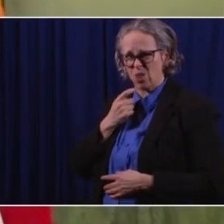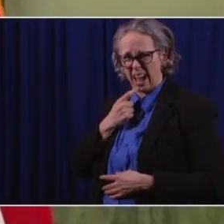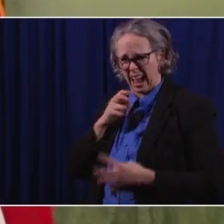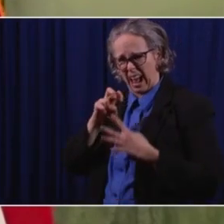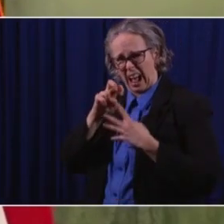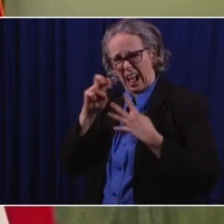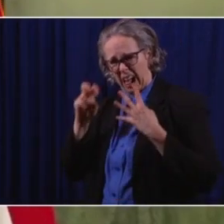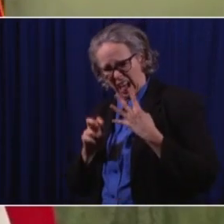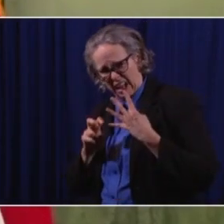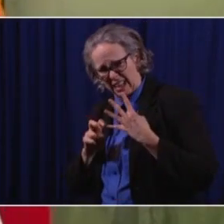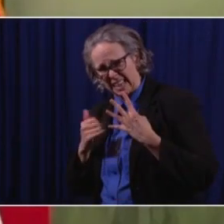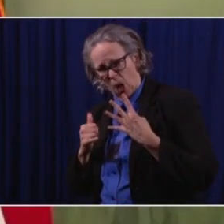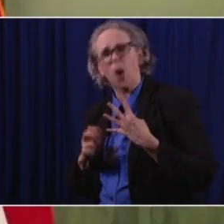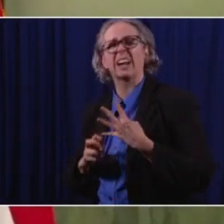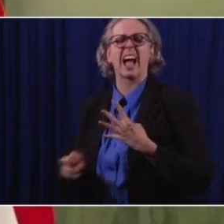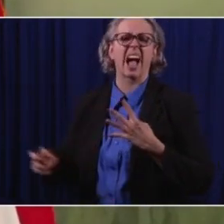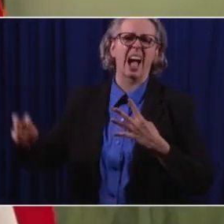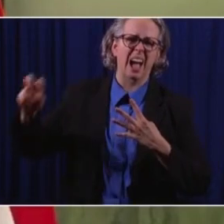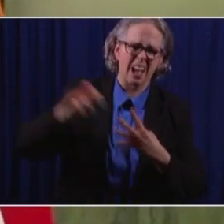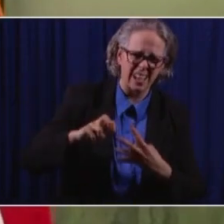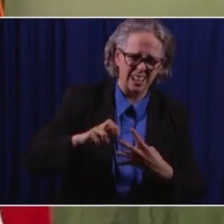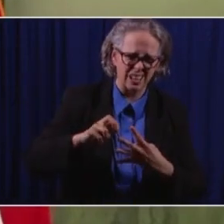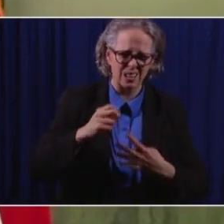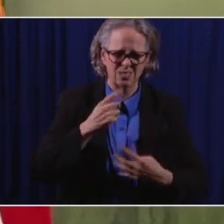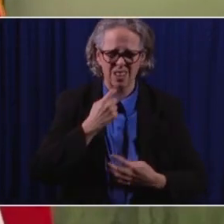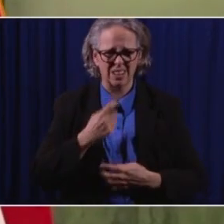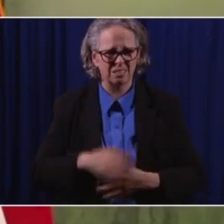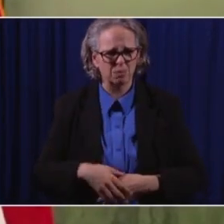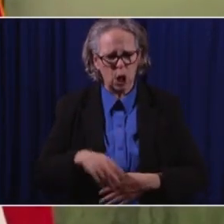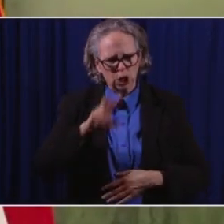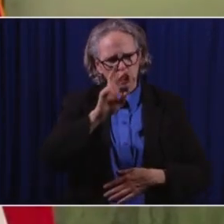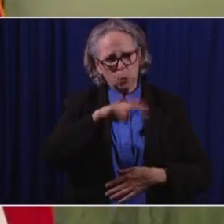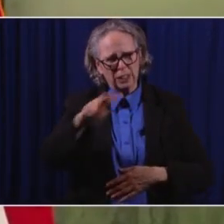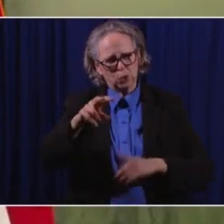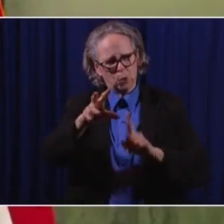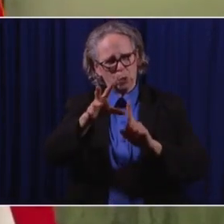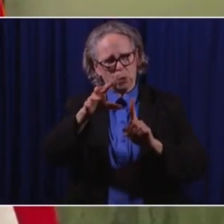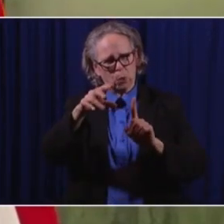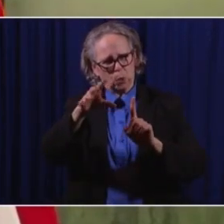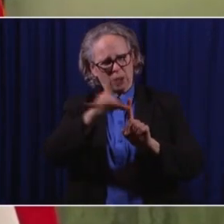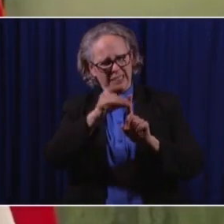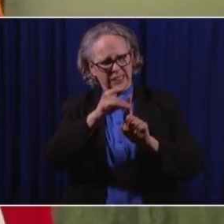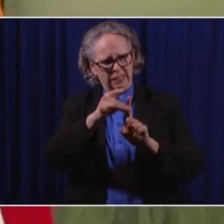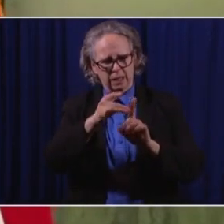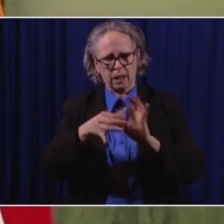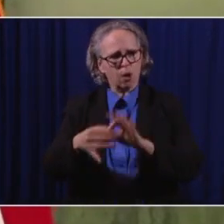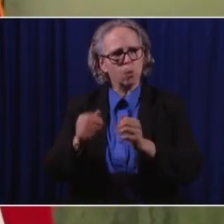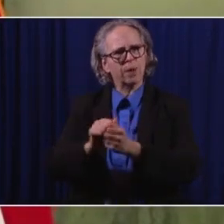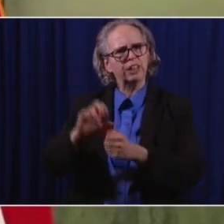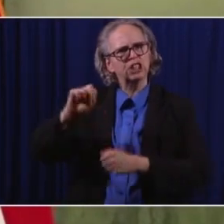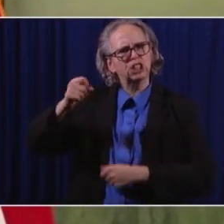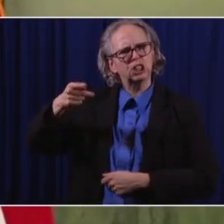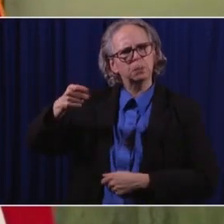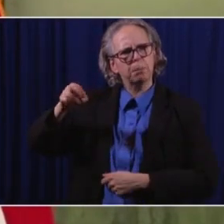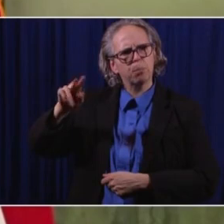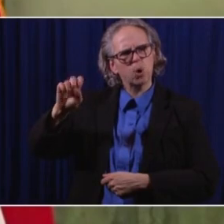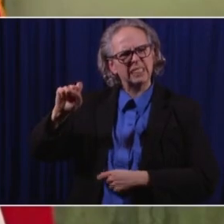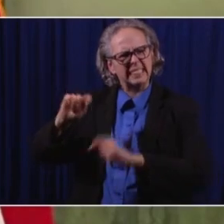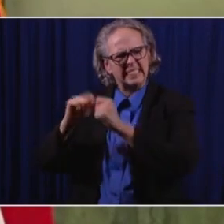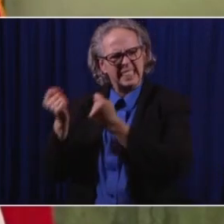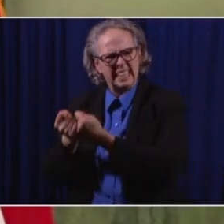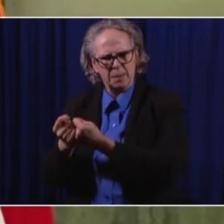an outbreak of 22 cases with a school sports team. The outbreak involves 11 players, 3 coaches, and